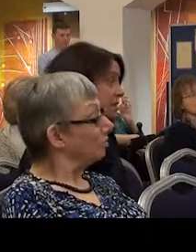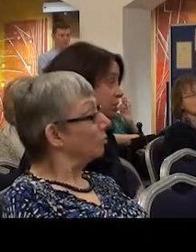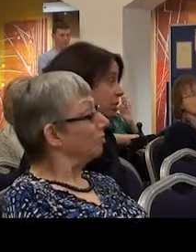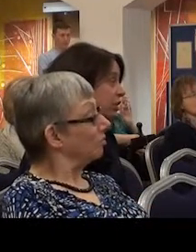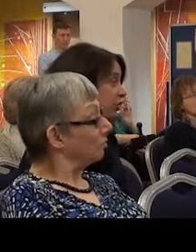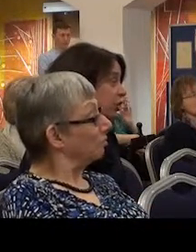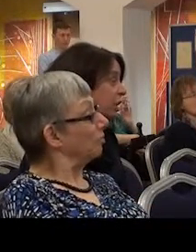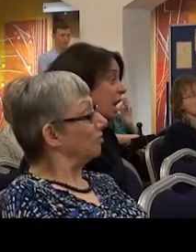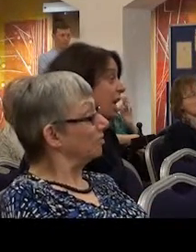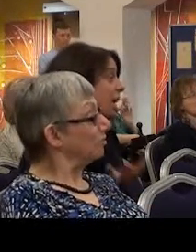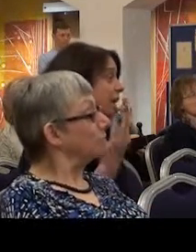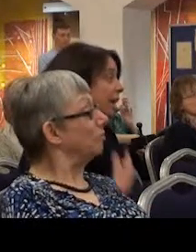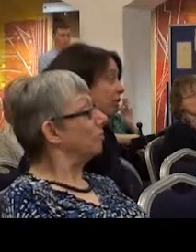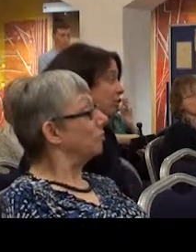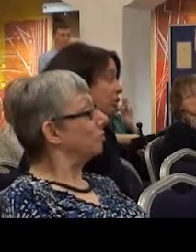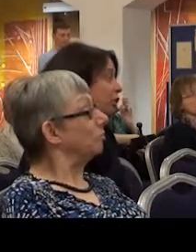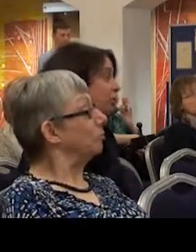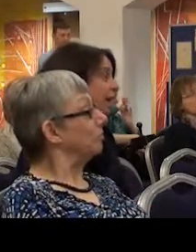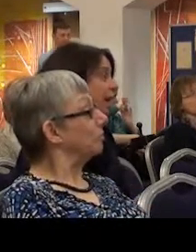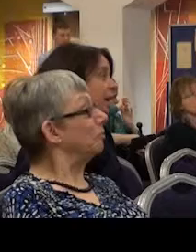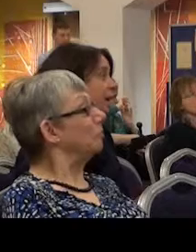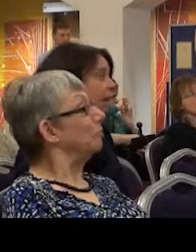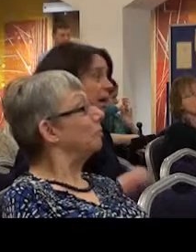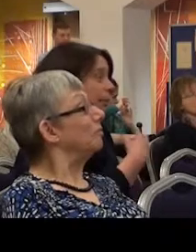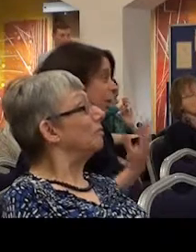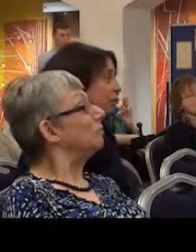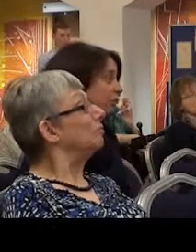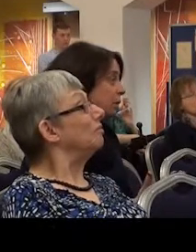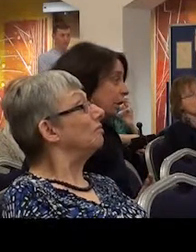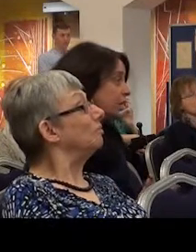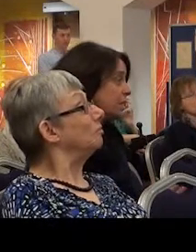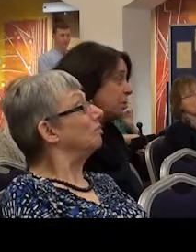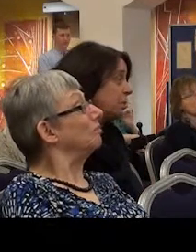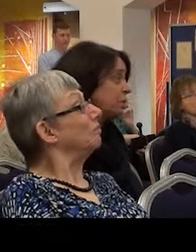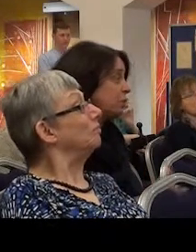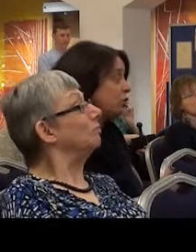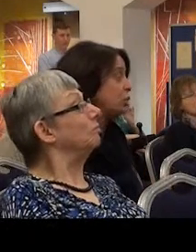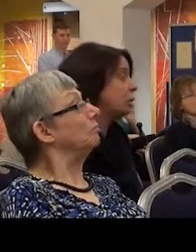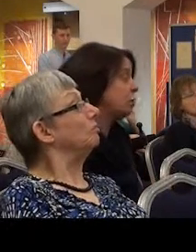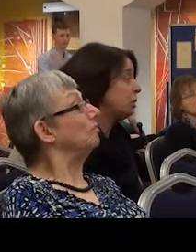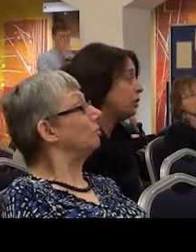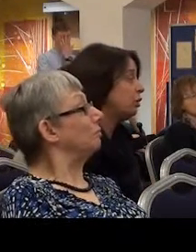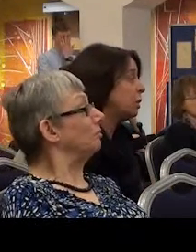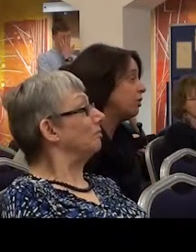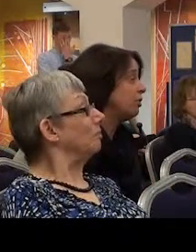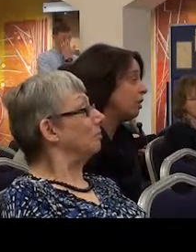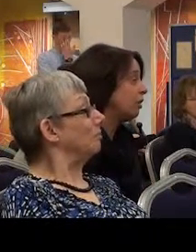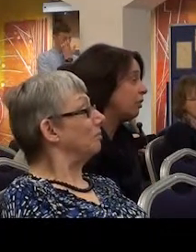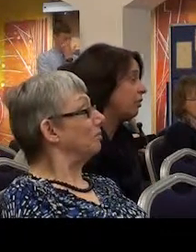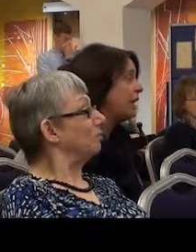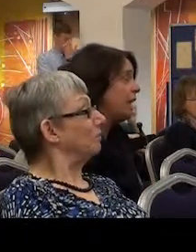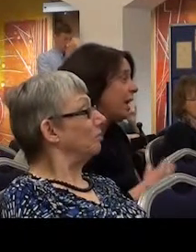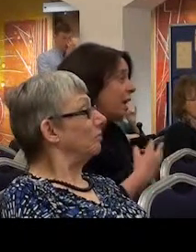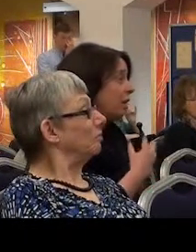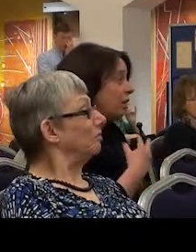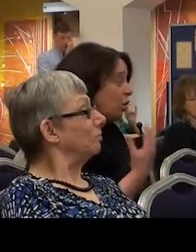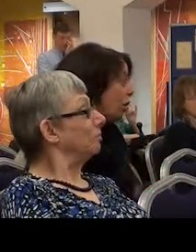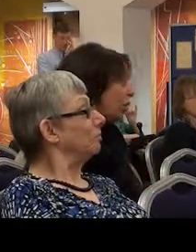table-led provision, and head teachers who say, I would love to include this person, but do you know what it will do to our